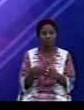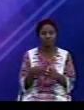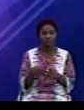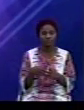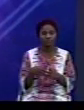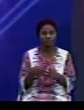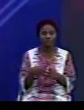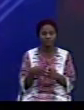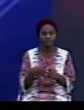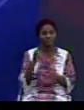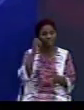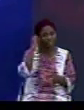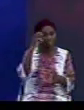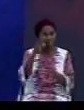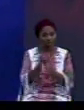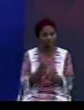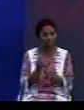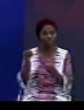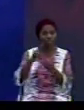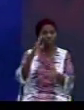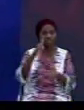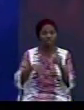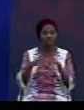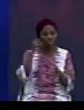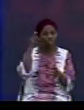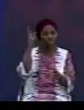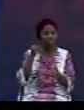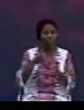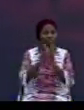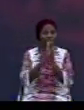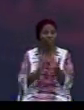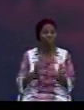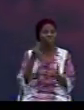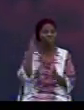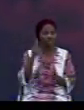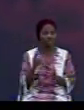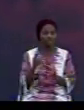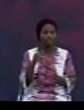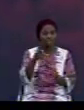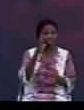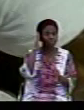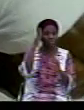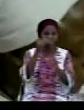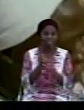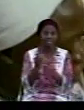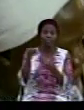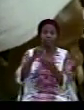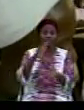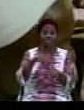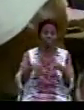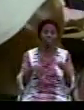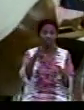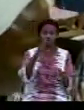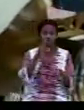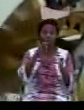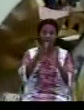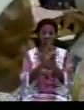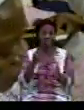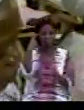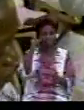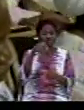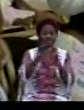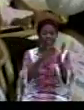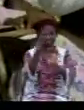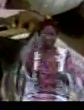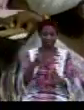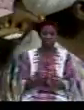than he was asking for. You will get more than you are asking for. He